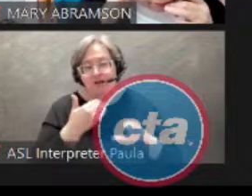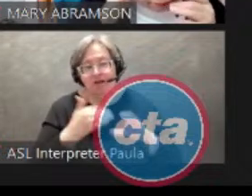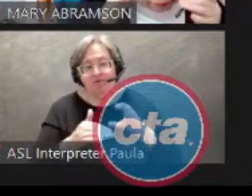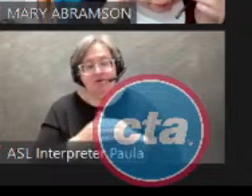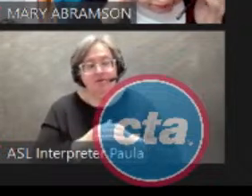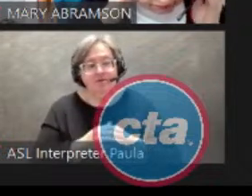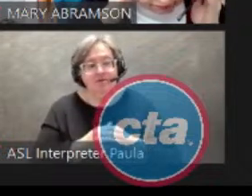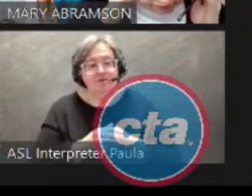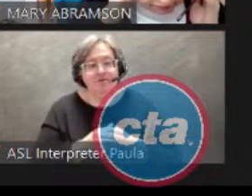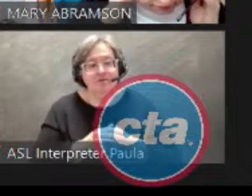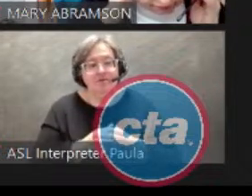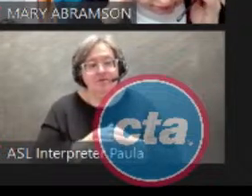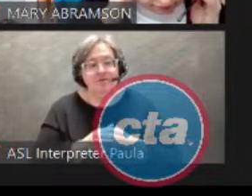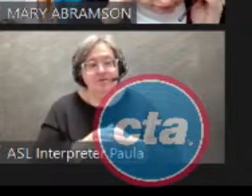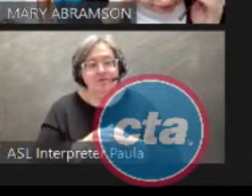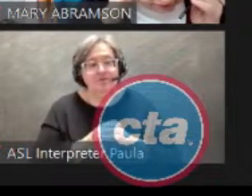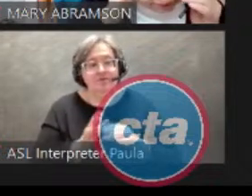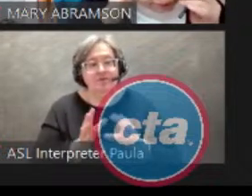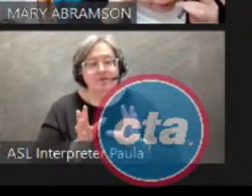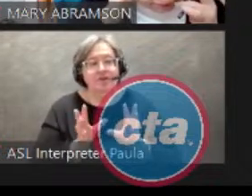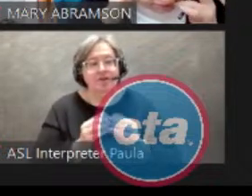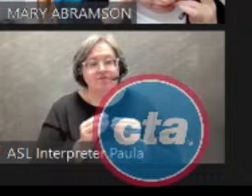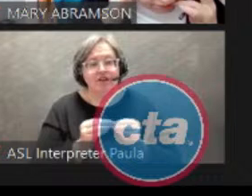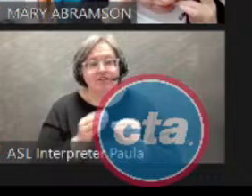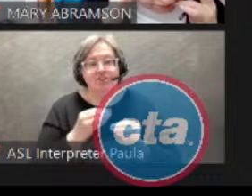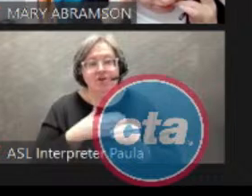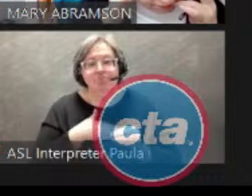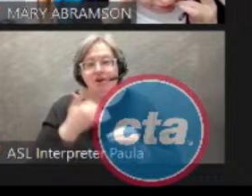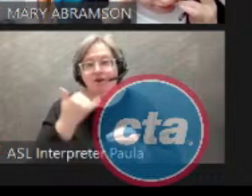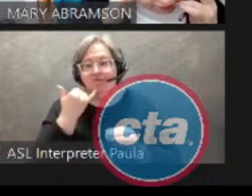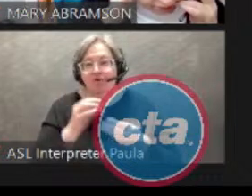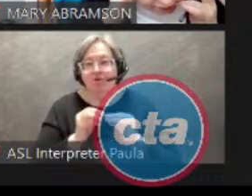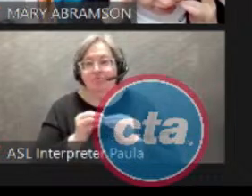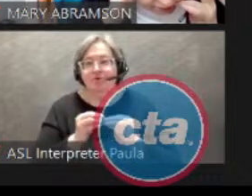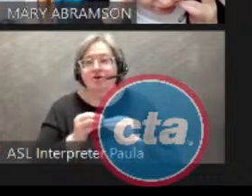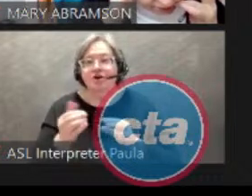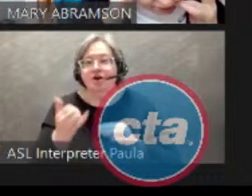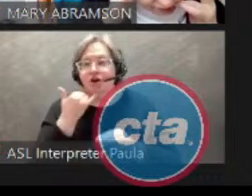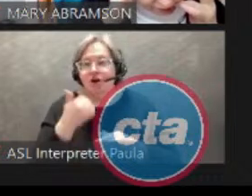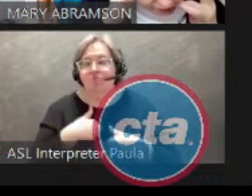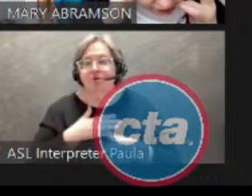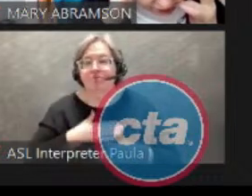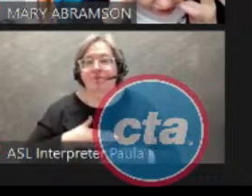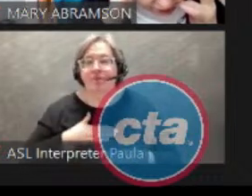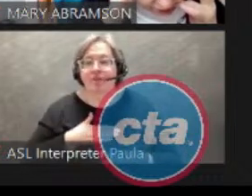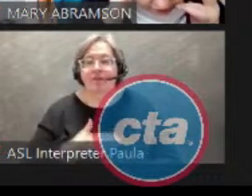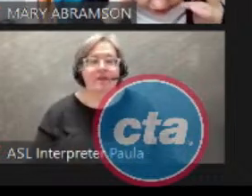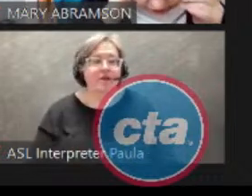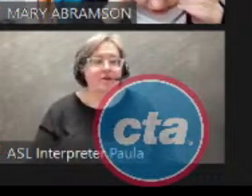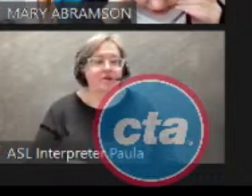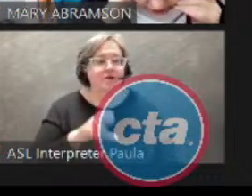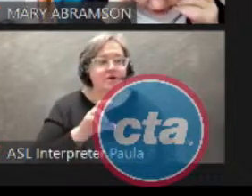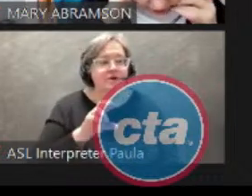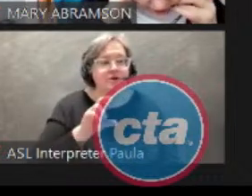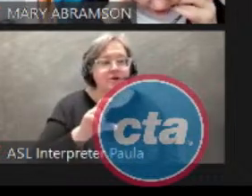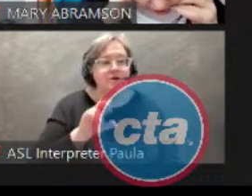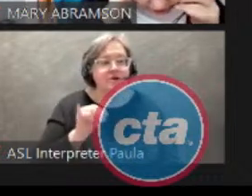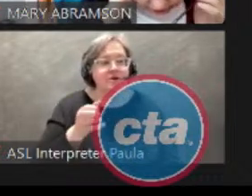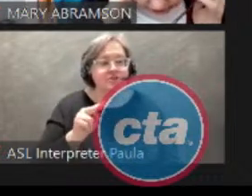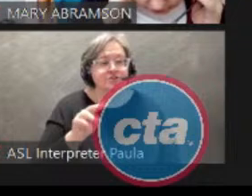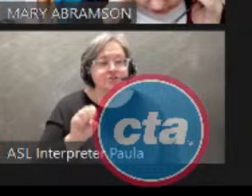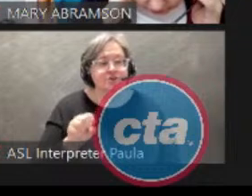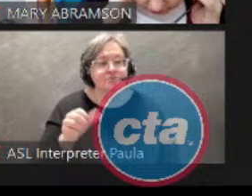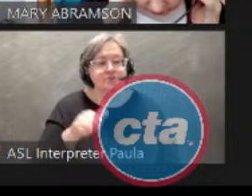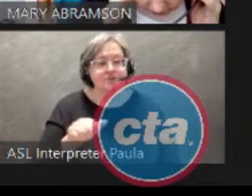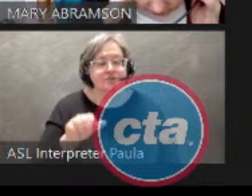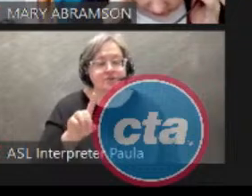at the convention as well as my phone number. So please give me a call. Howard Jones at demconvention.com.